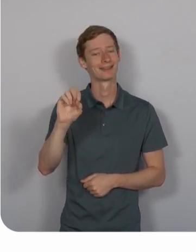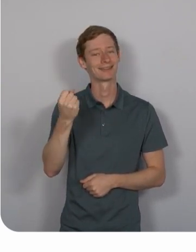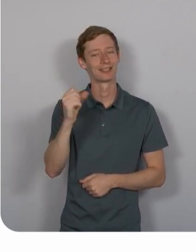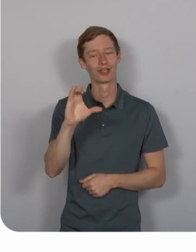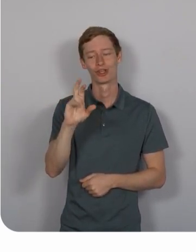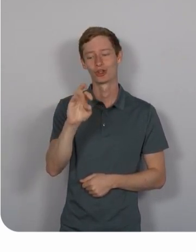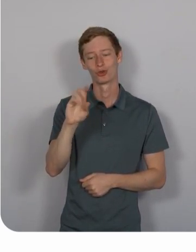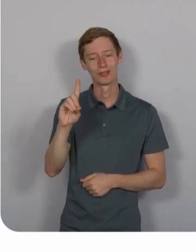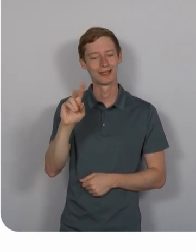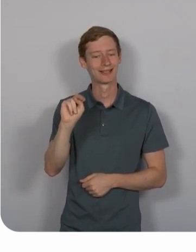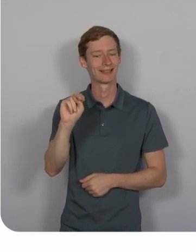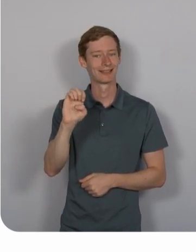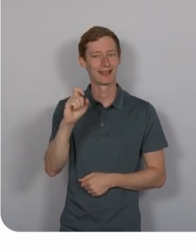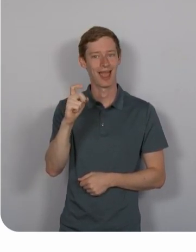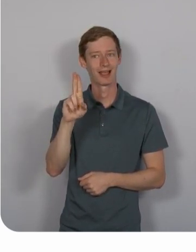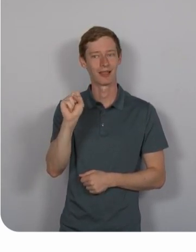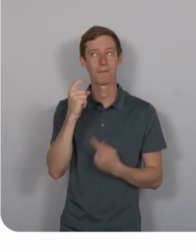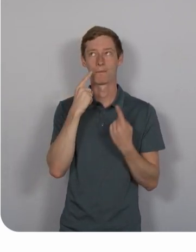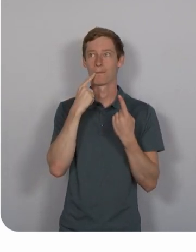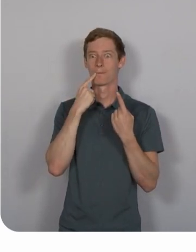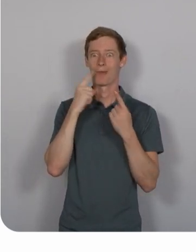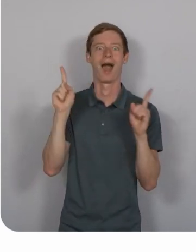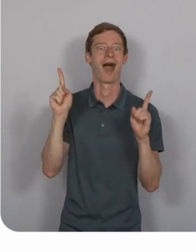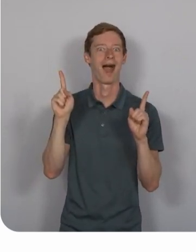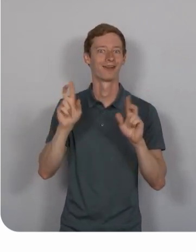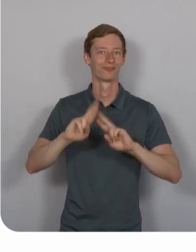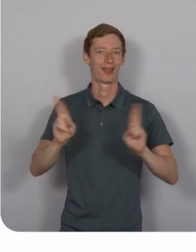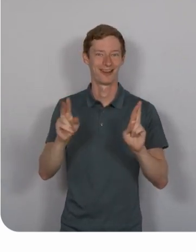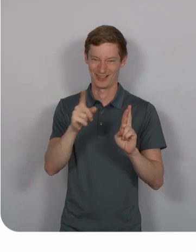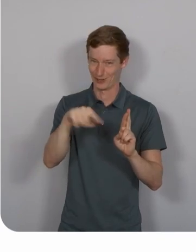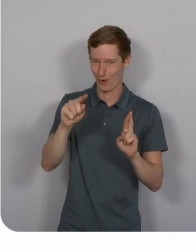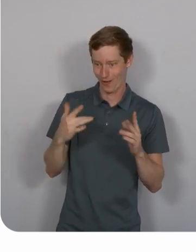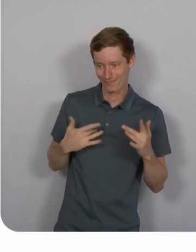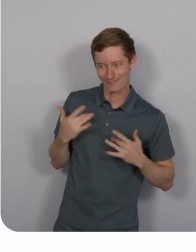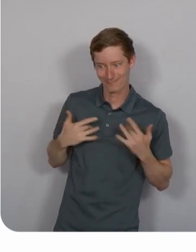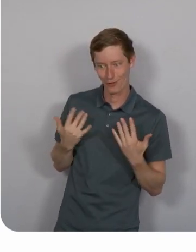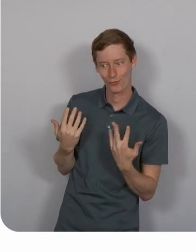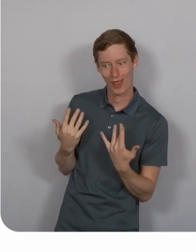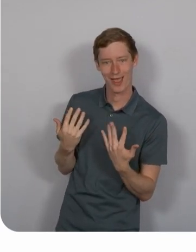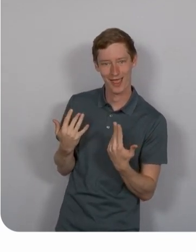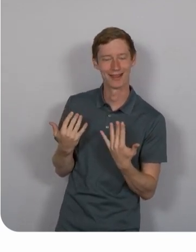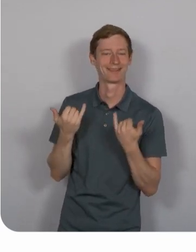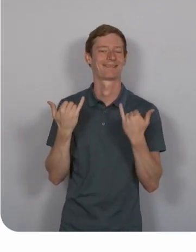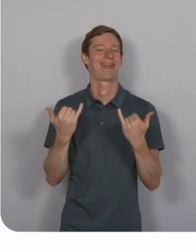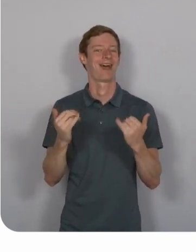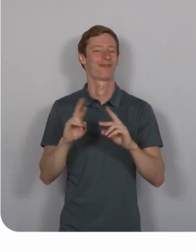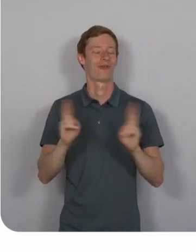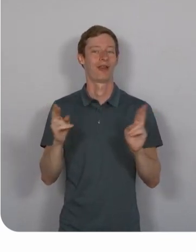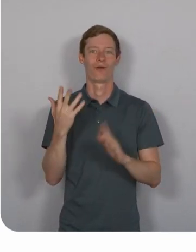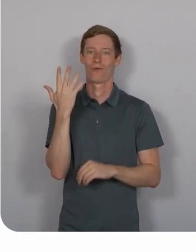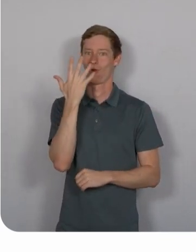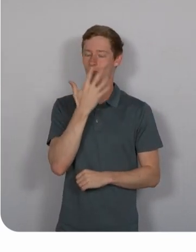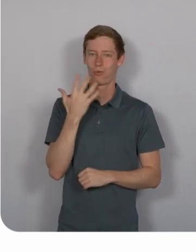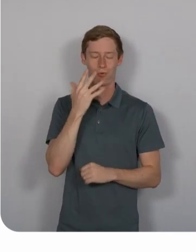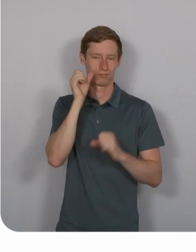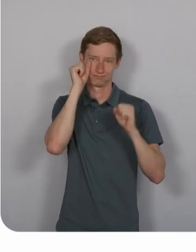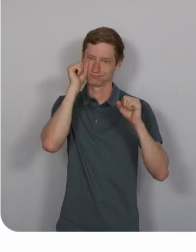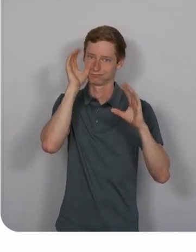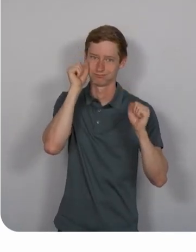finally here. Worth waiting for. I know a lot of us have been waiting for this. It looks stunning. It looks stunning.